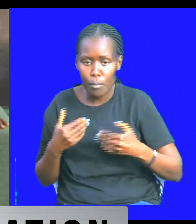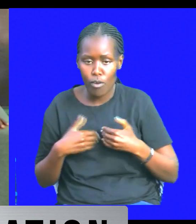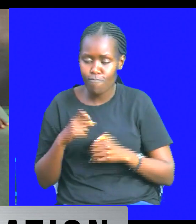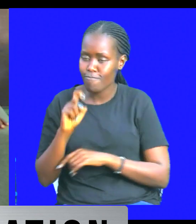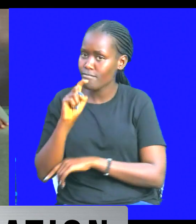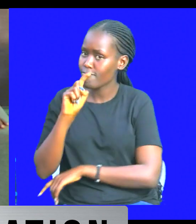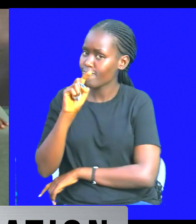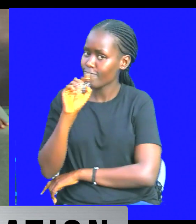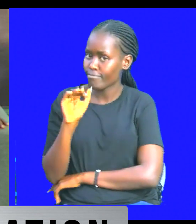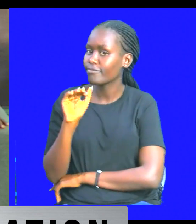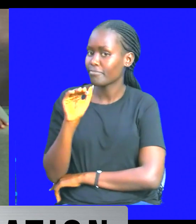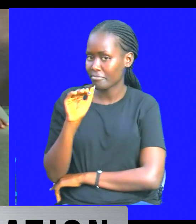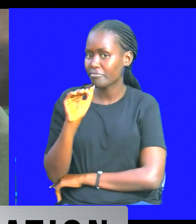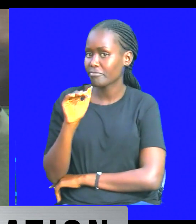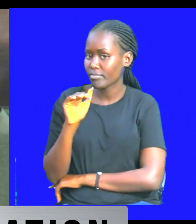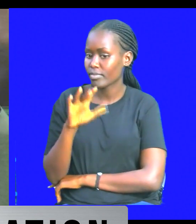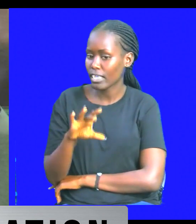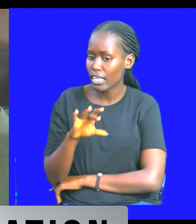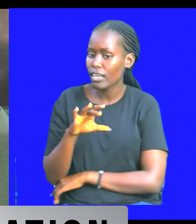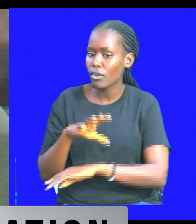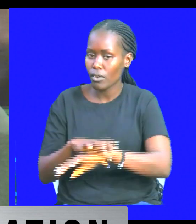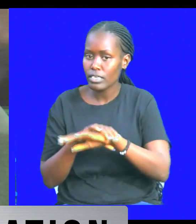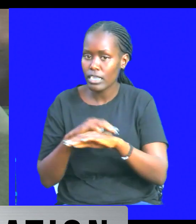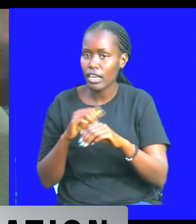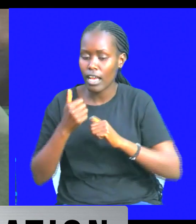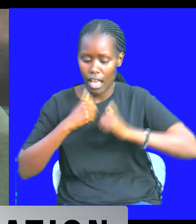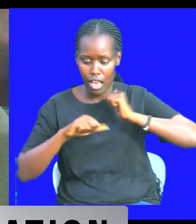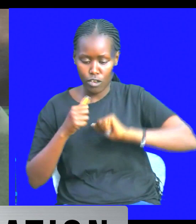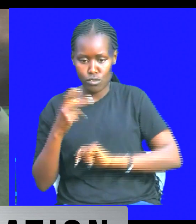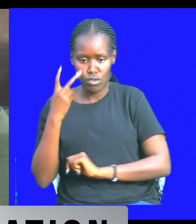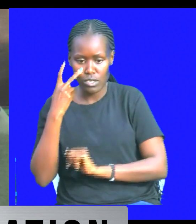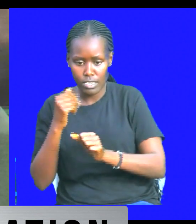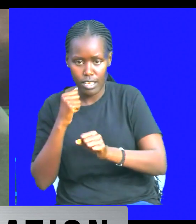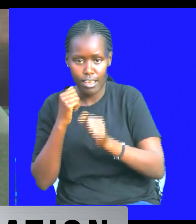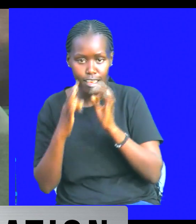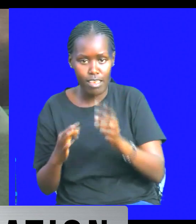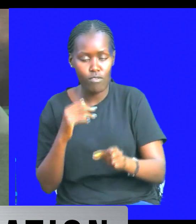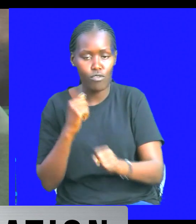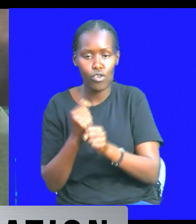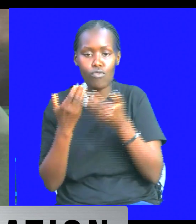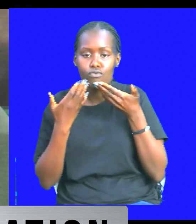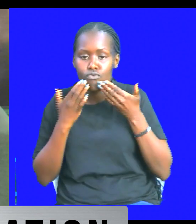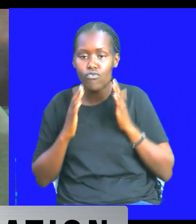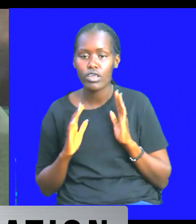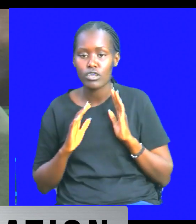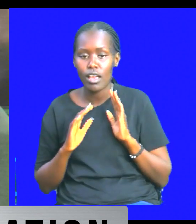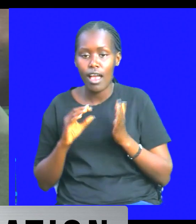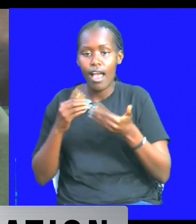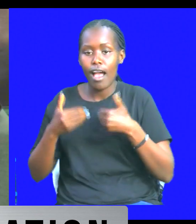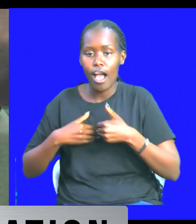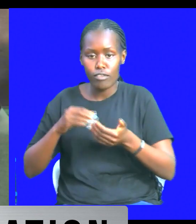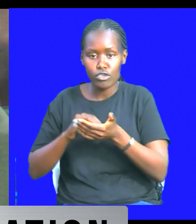we are going to take drastic actions to see if it is done, Jonah. Yeah. We cannot have a situation